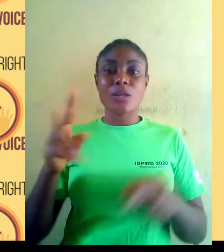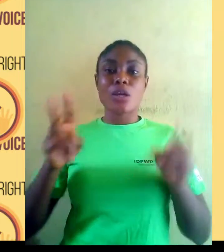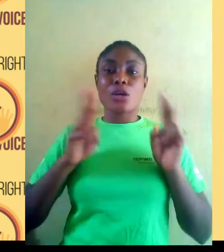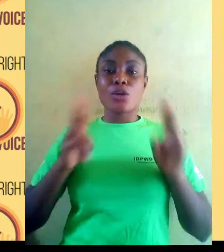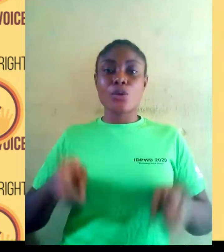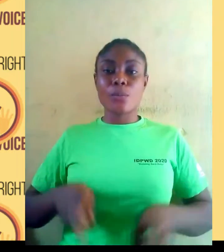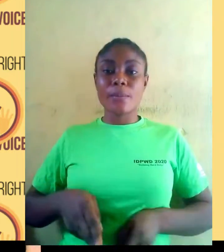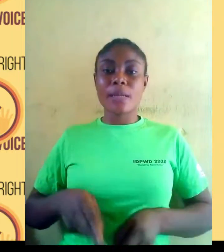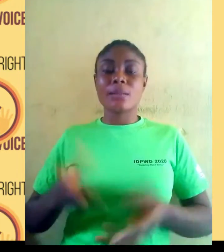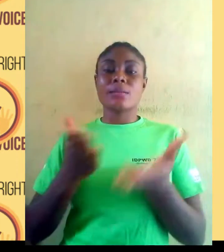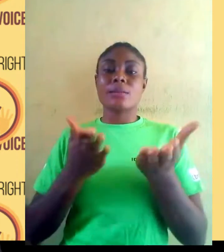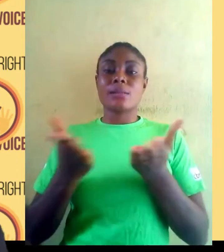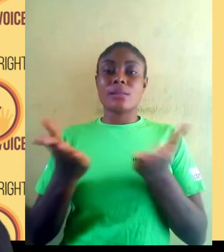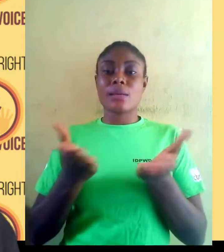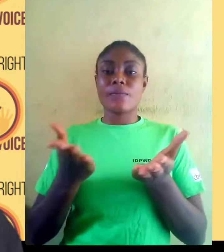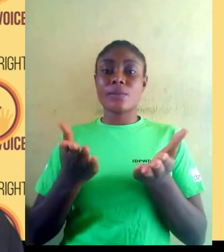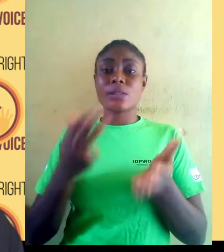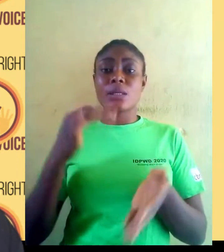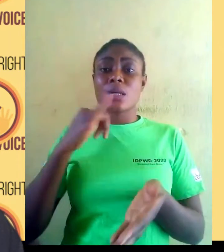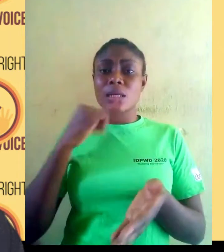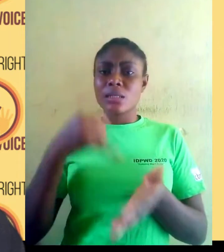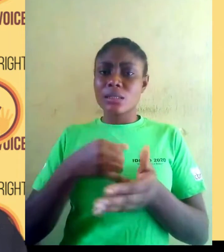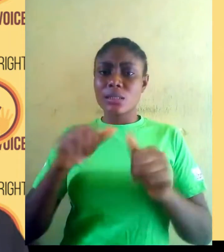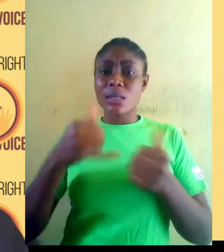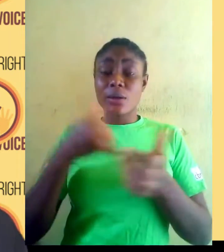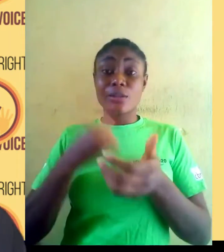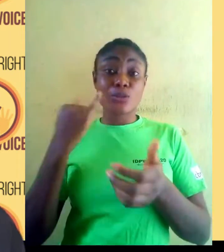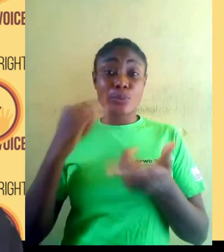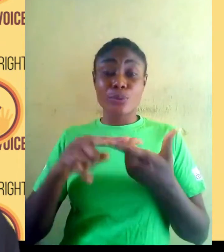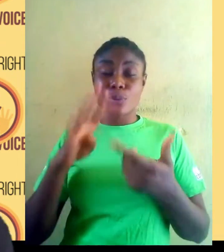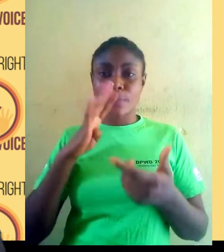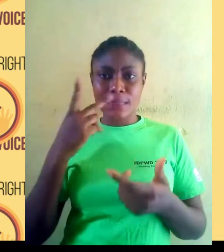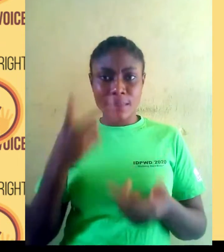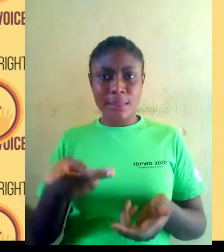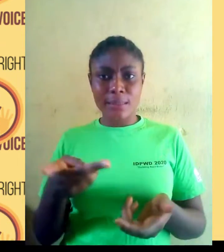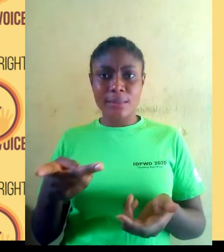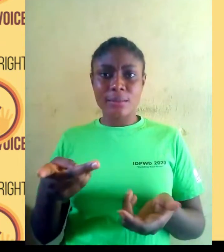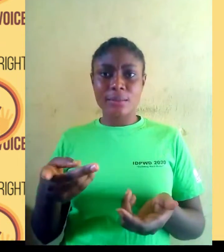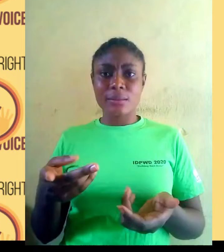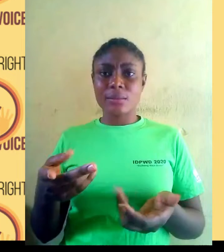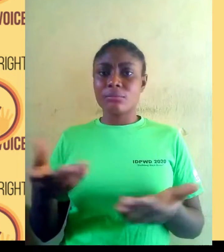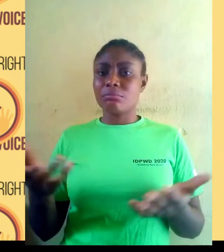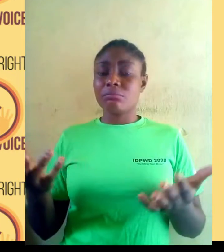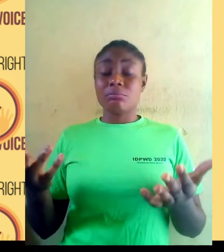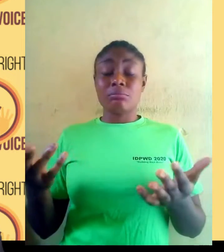service. Is it how it's supposed to be seen? Well,